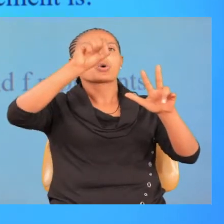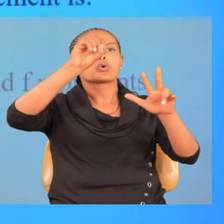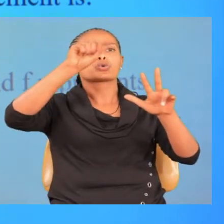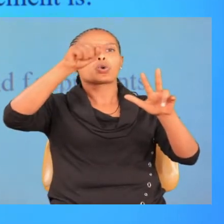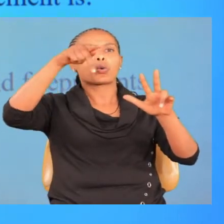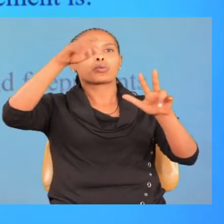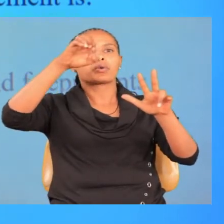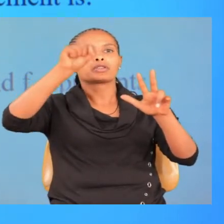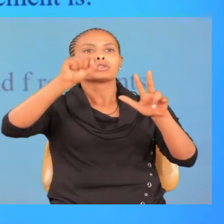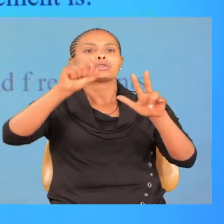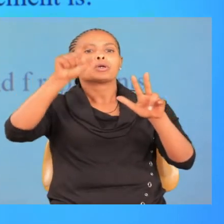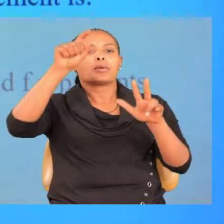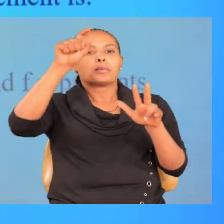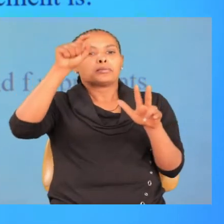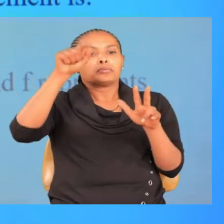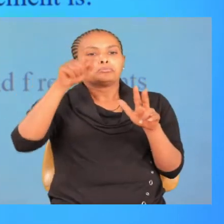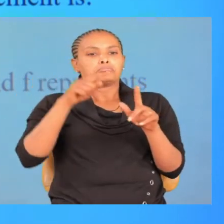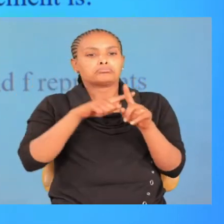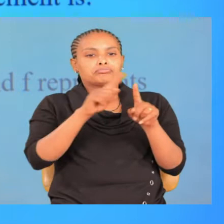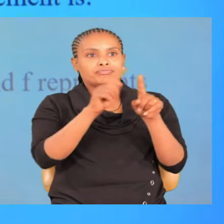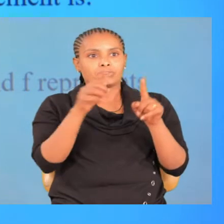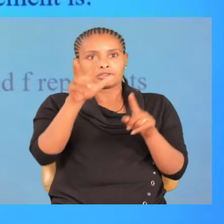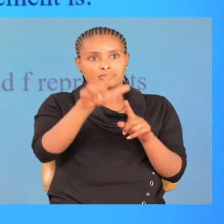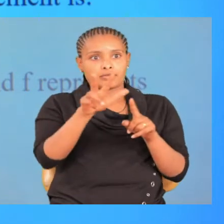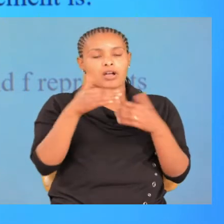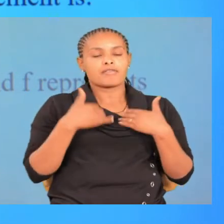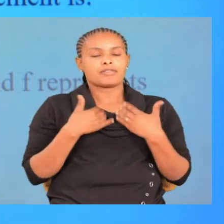protium, deuterium, and tritium.